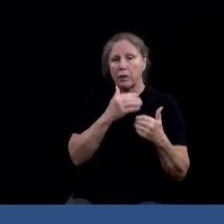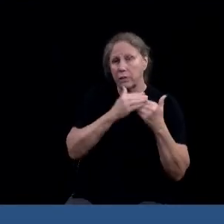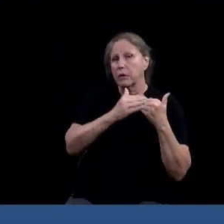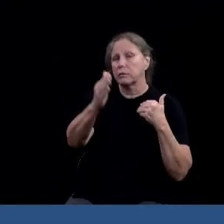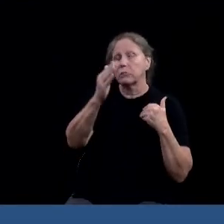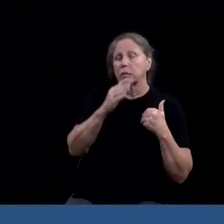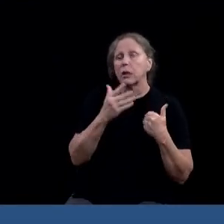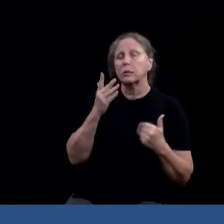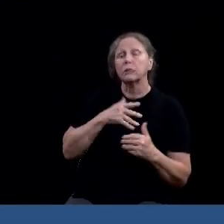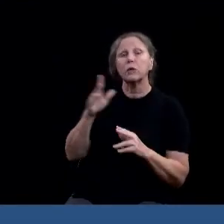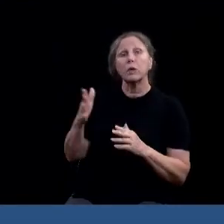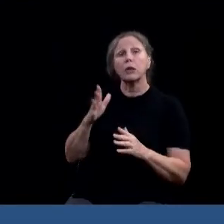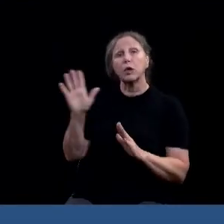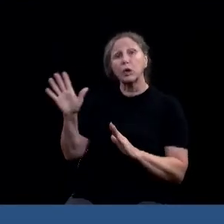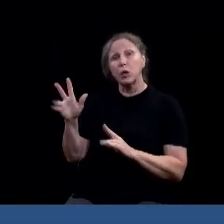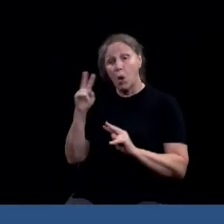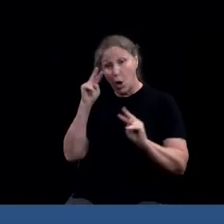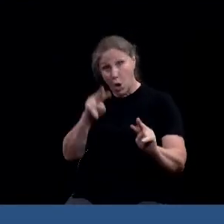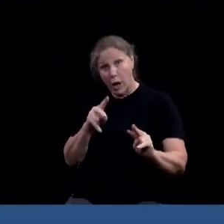forward.